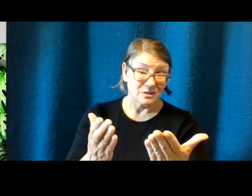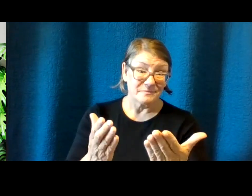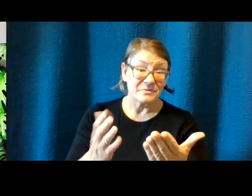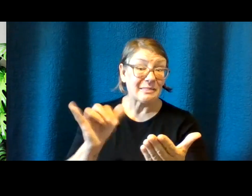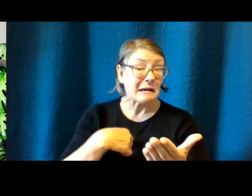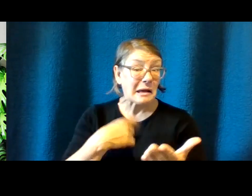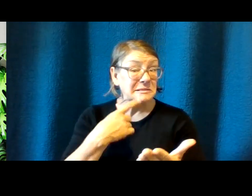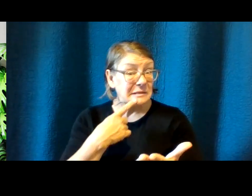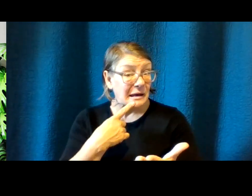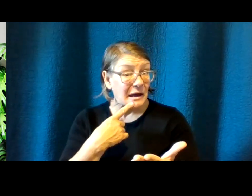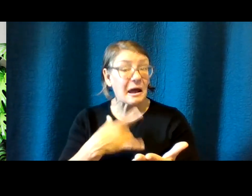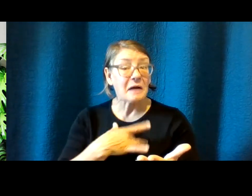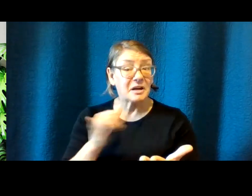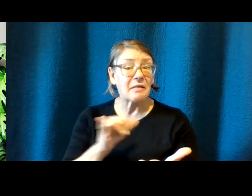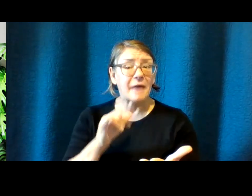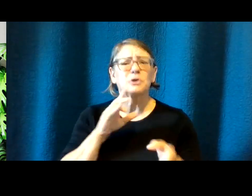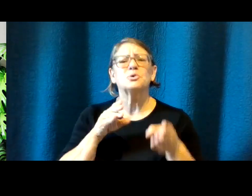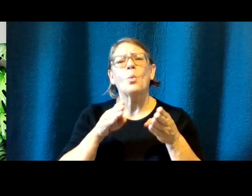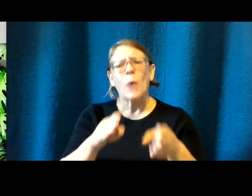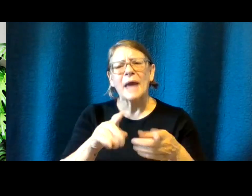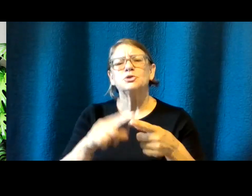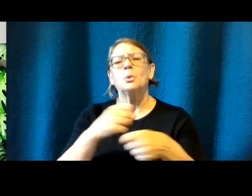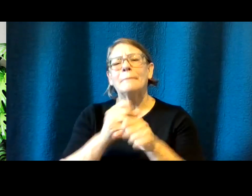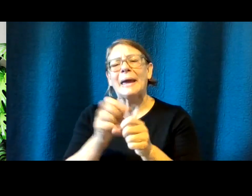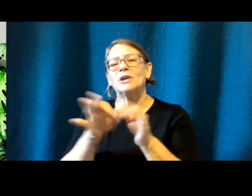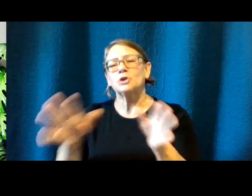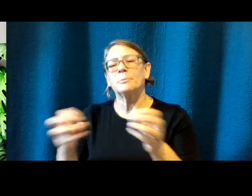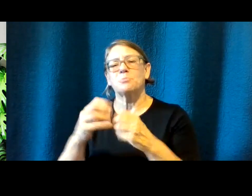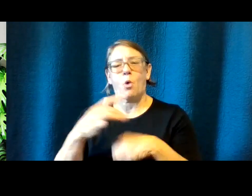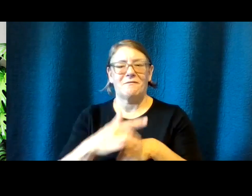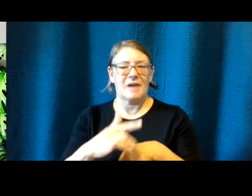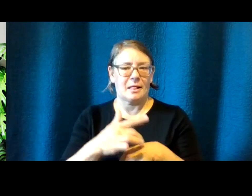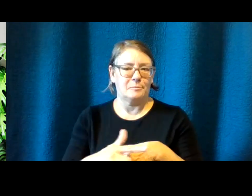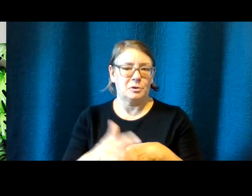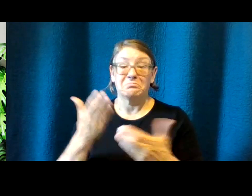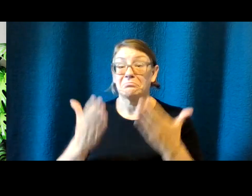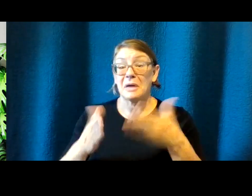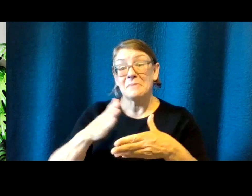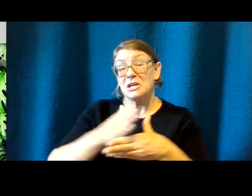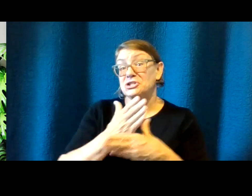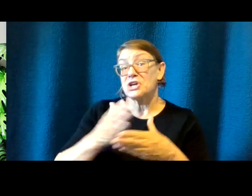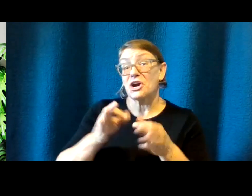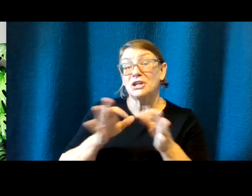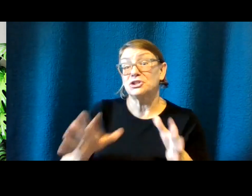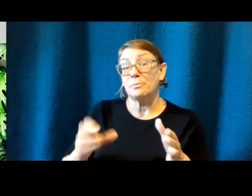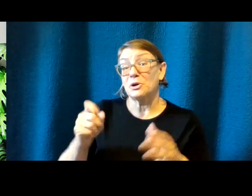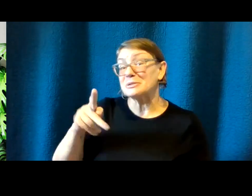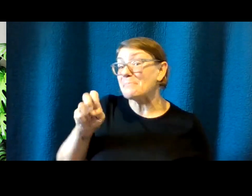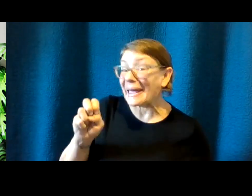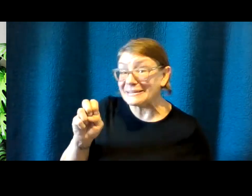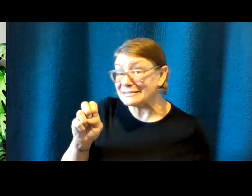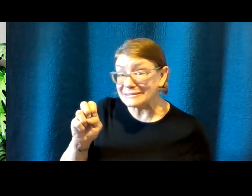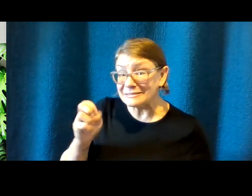I said, and I feel like there's ways we can make interpreters more available, maybe shared interpreter space too,